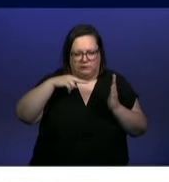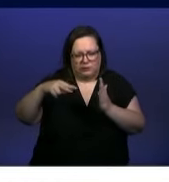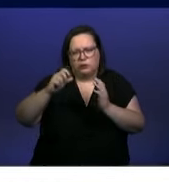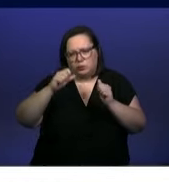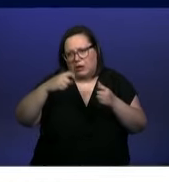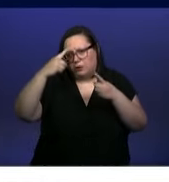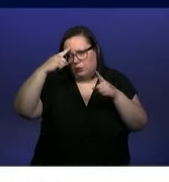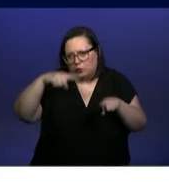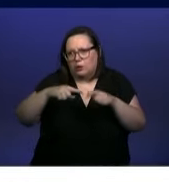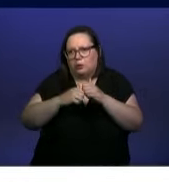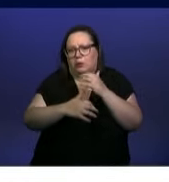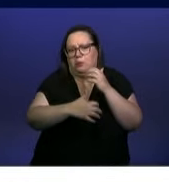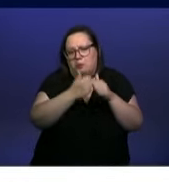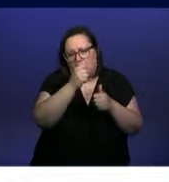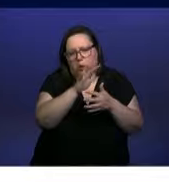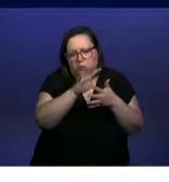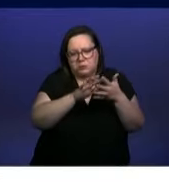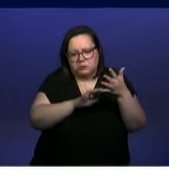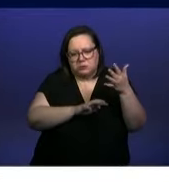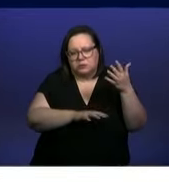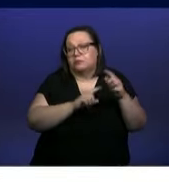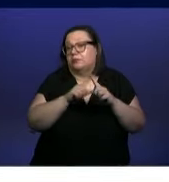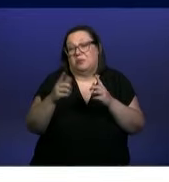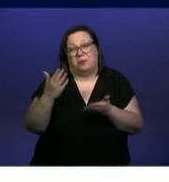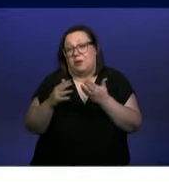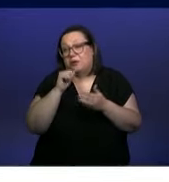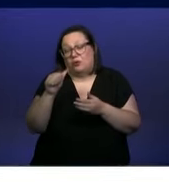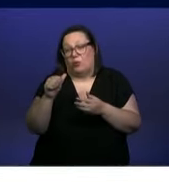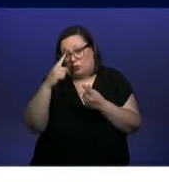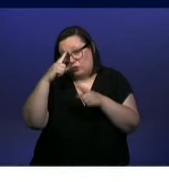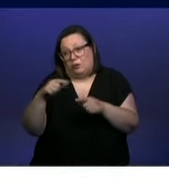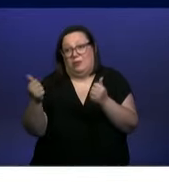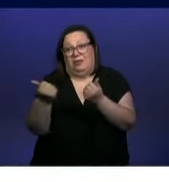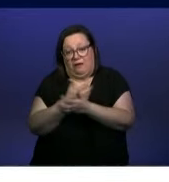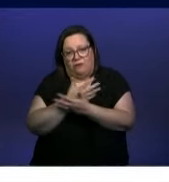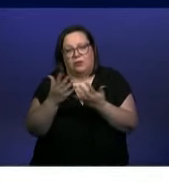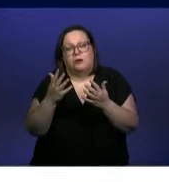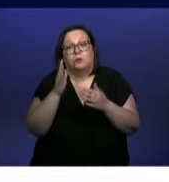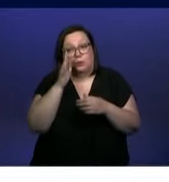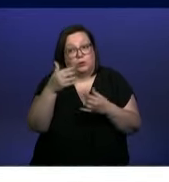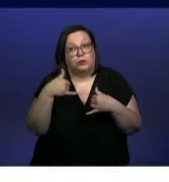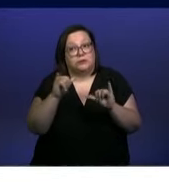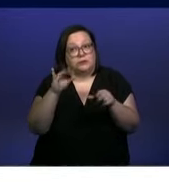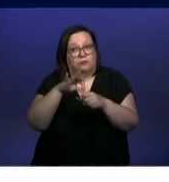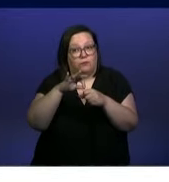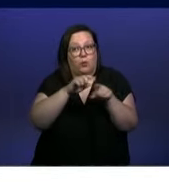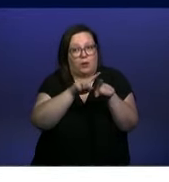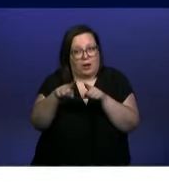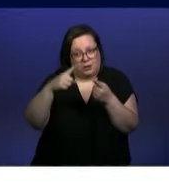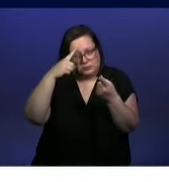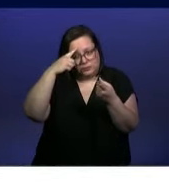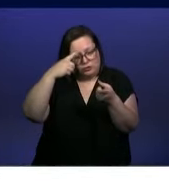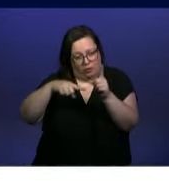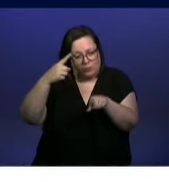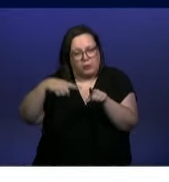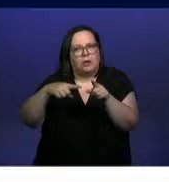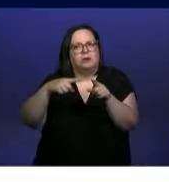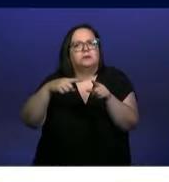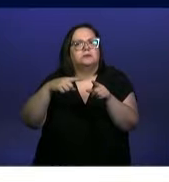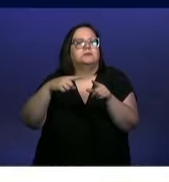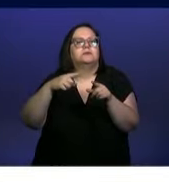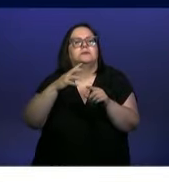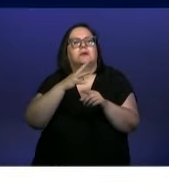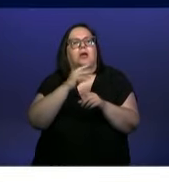it, but not all of it, will you still vote for it as a compromise measure, and where do you end up drawing the